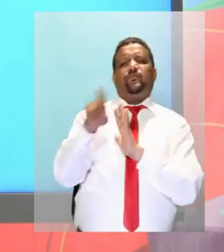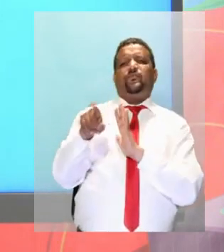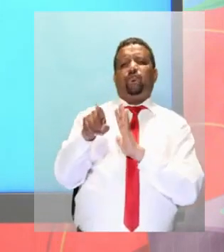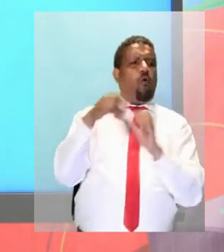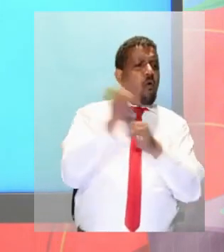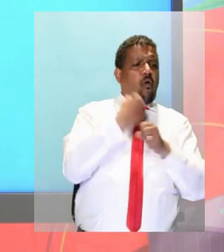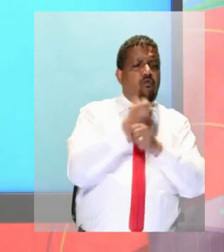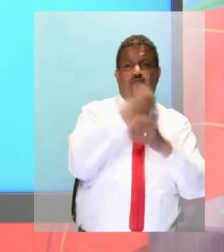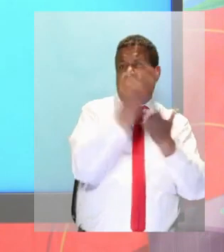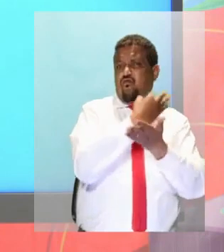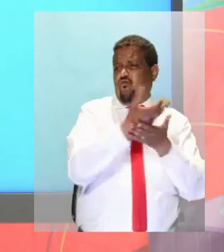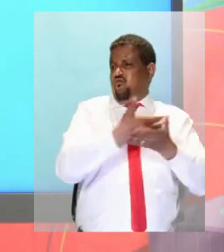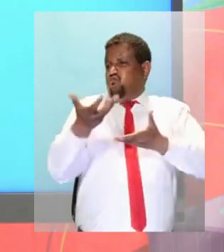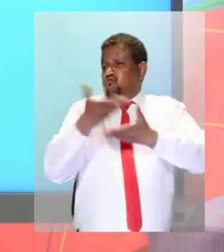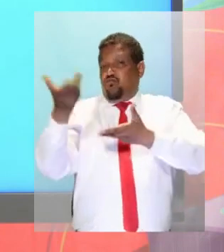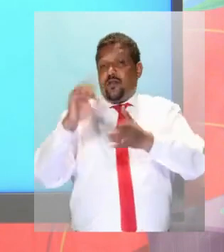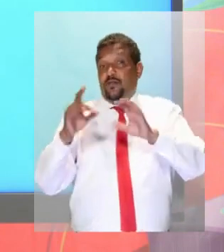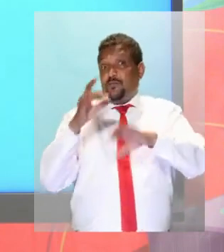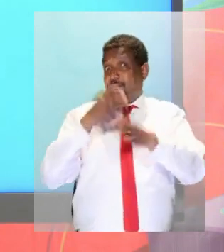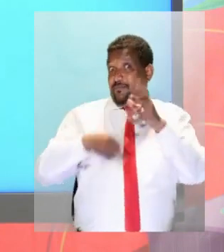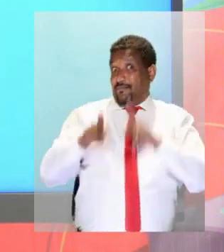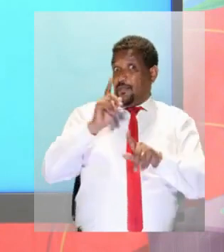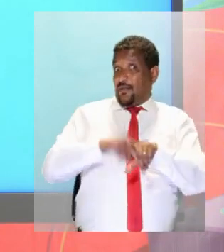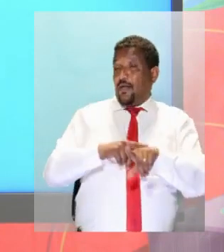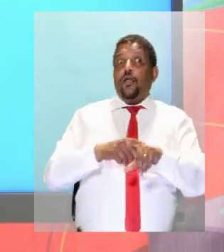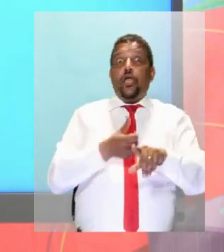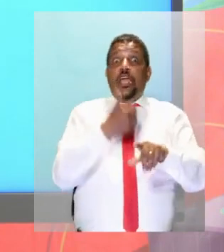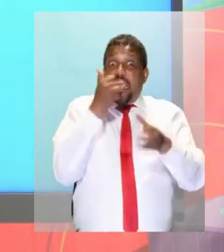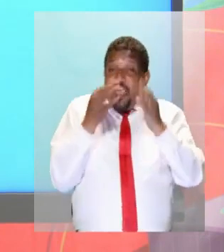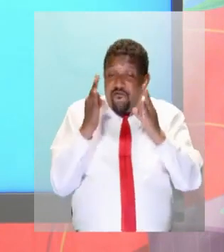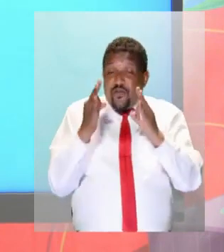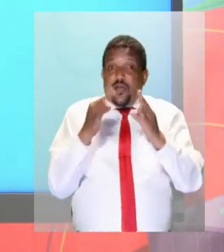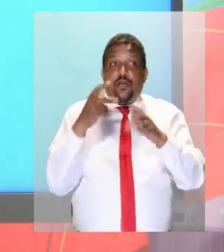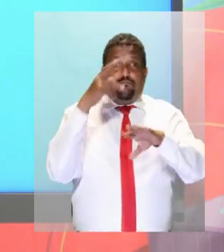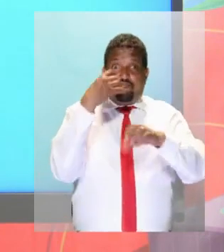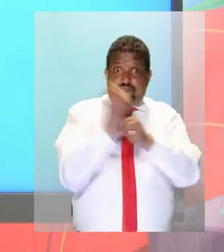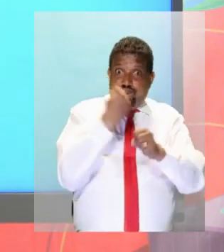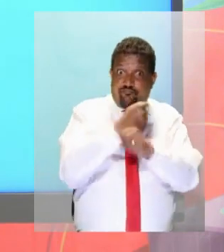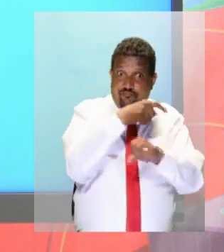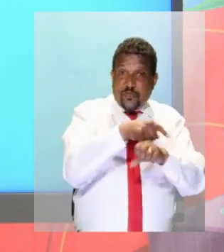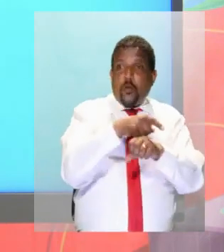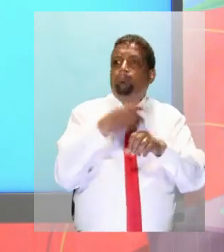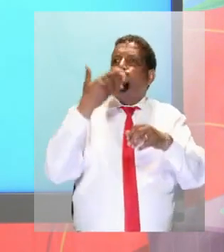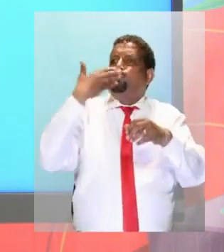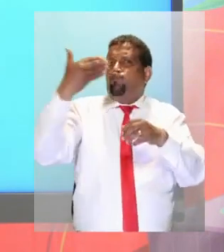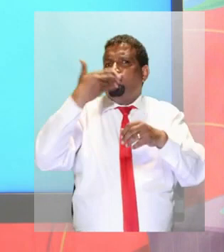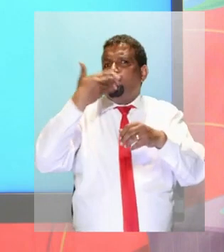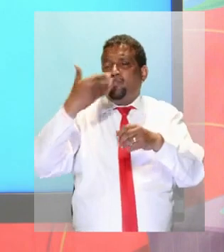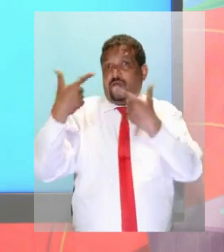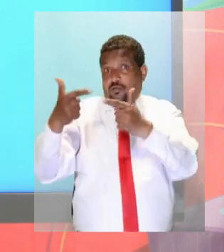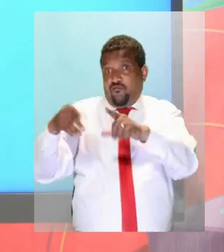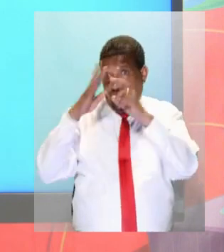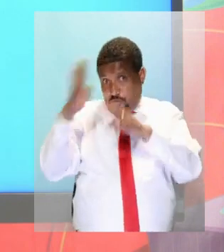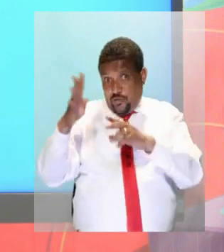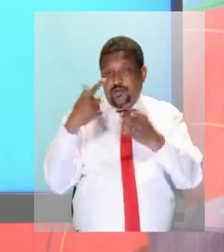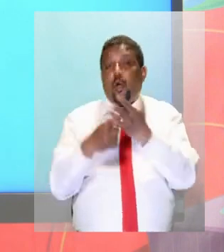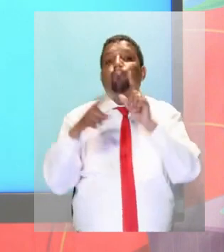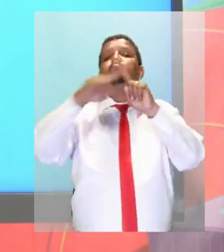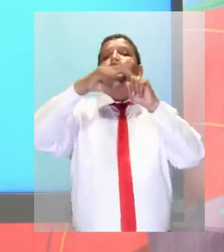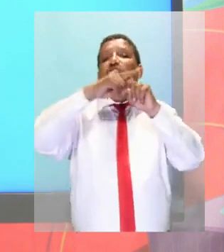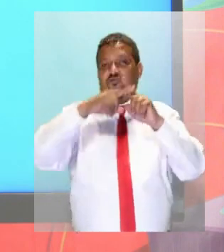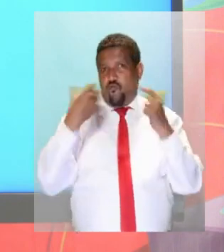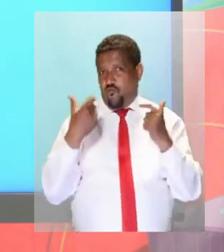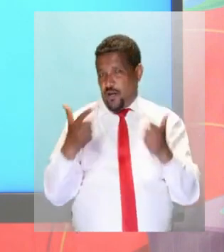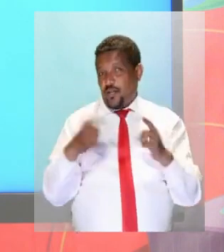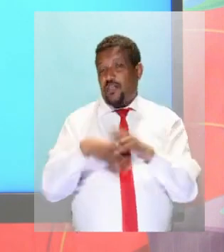externality. But if the action of one party benefits the other, there is positive externality. Let me give you example